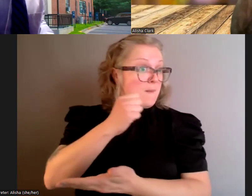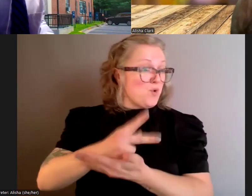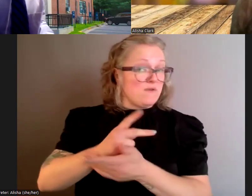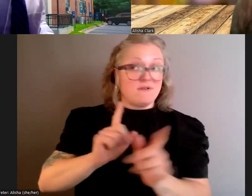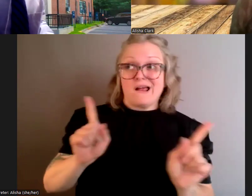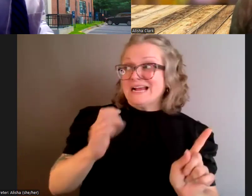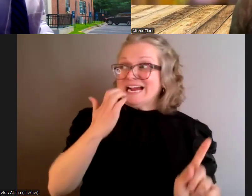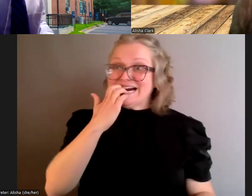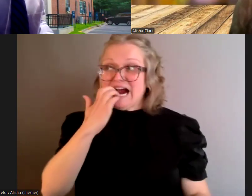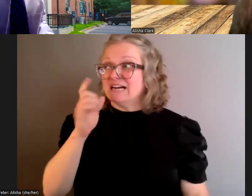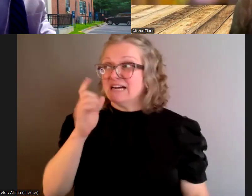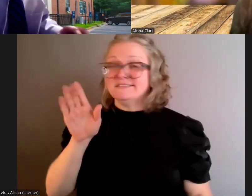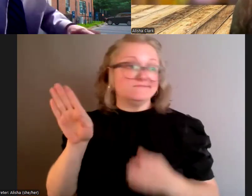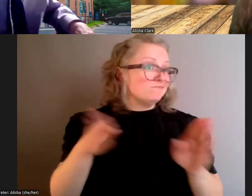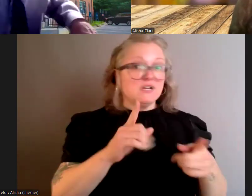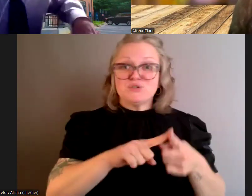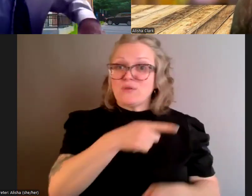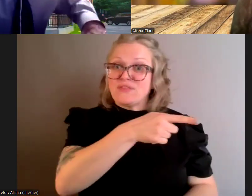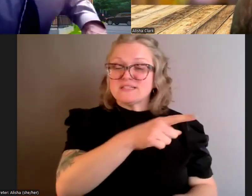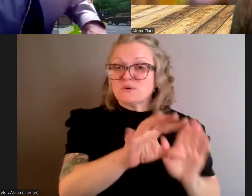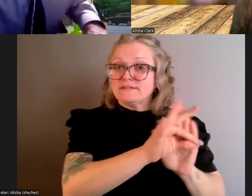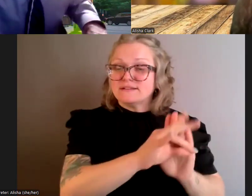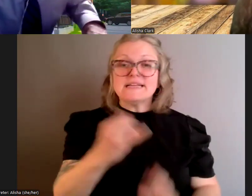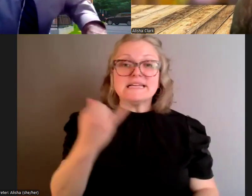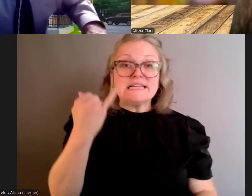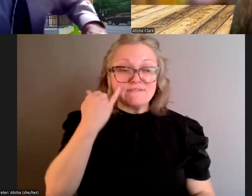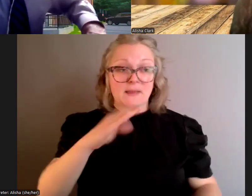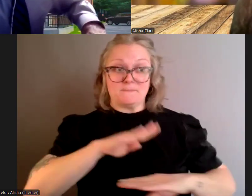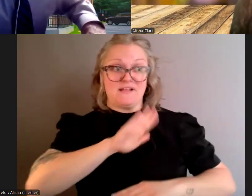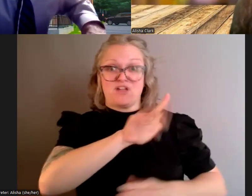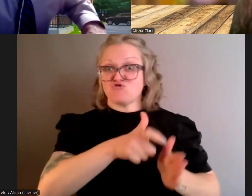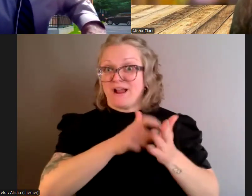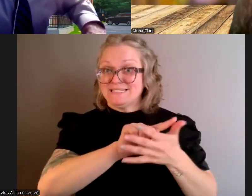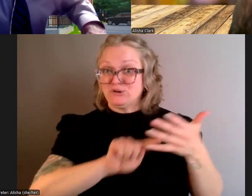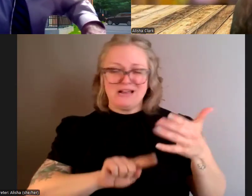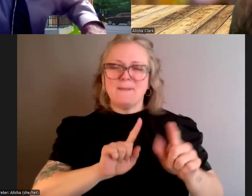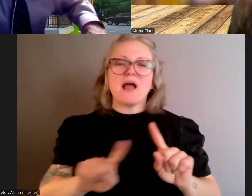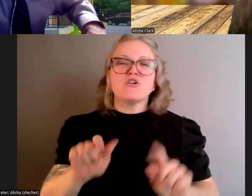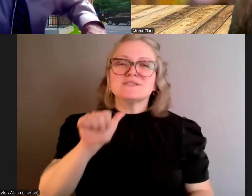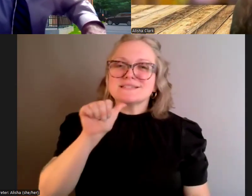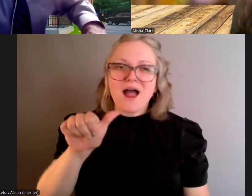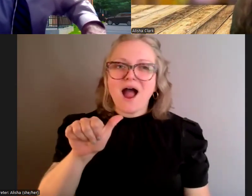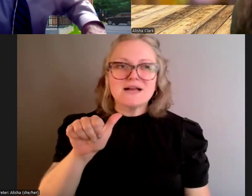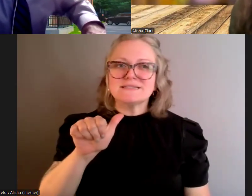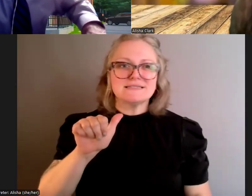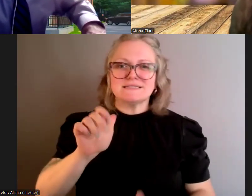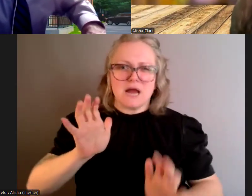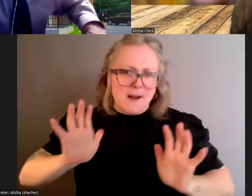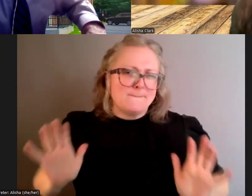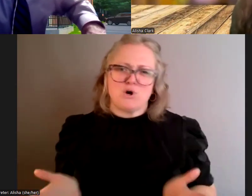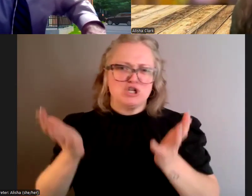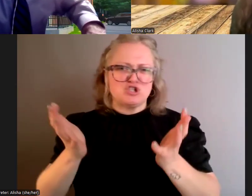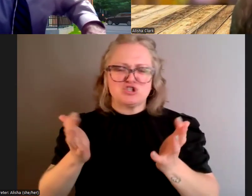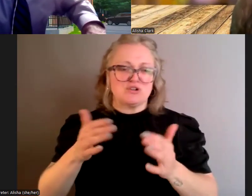long as they meet that criteria. But there's not a push to get, children off.